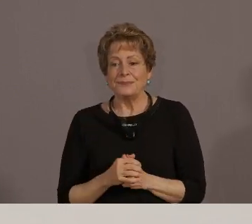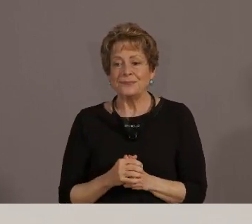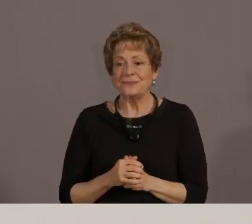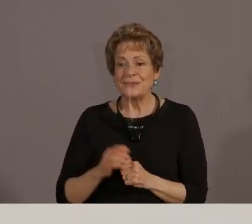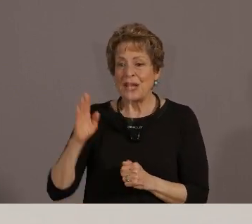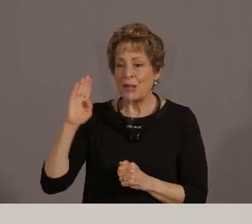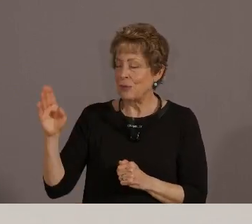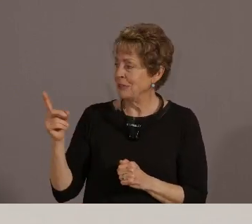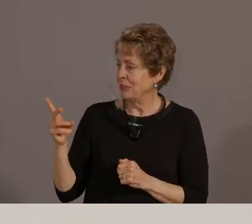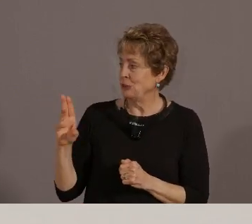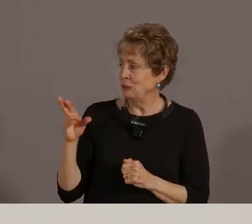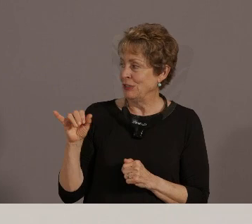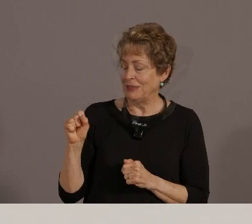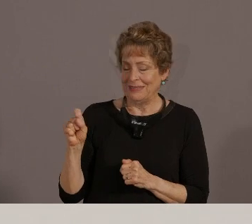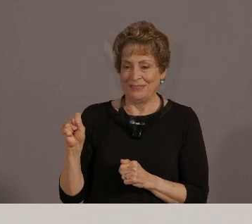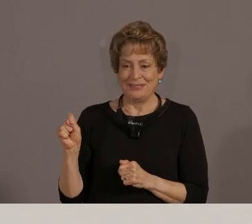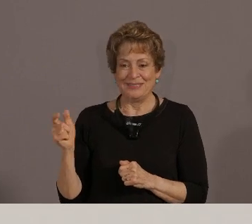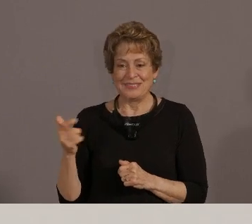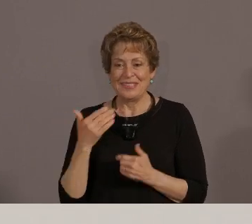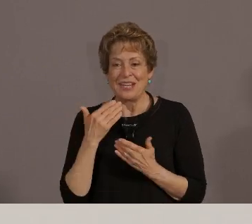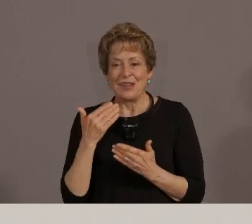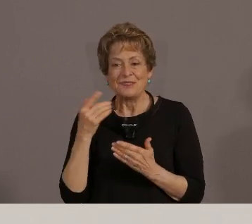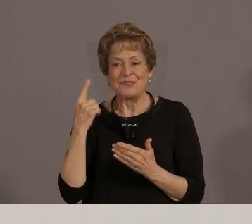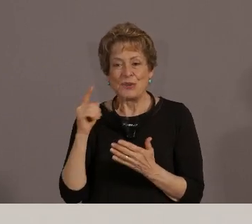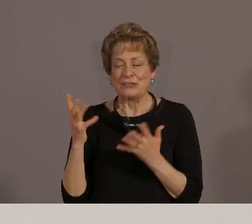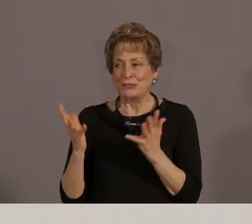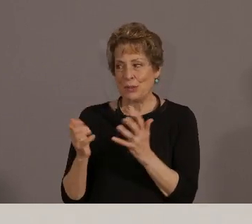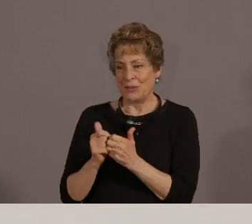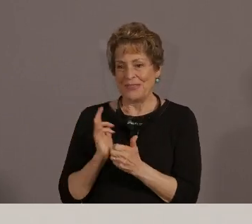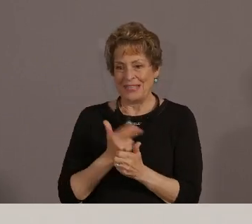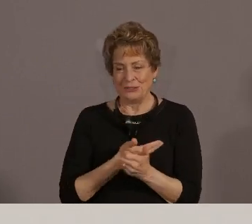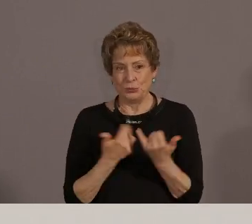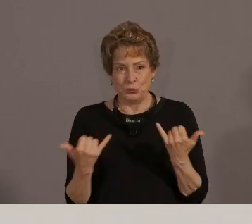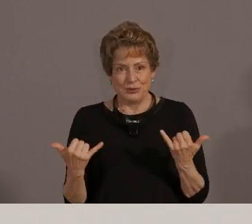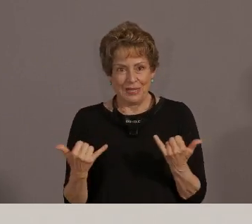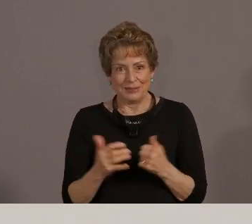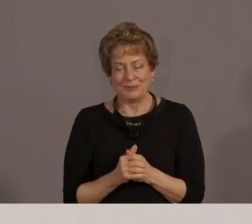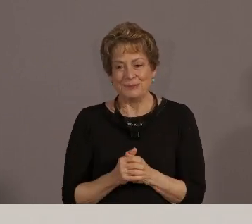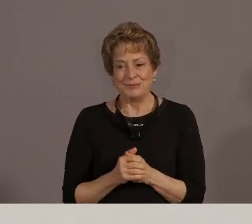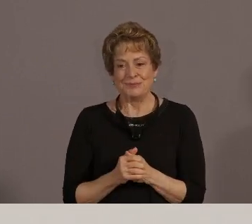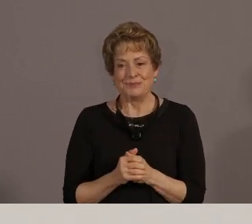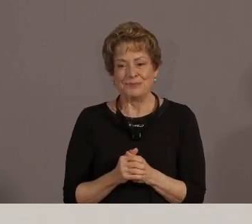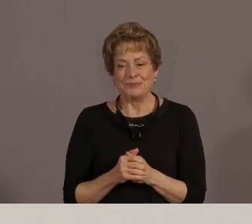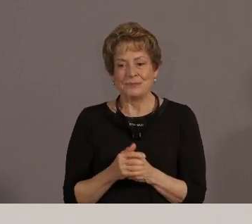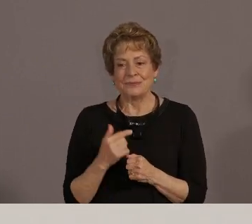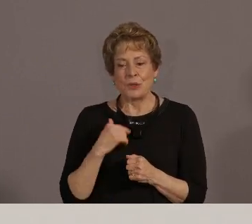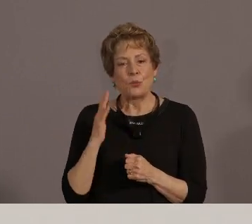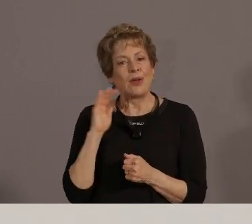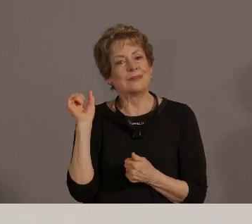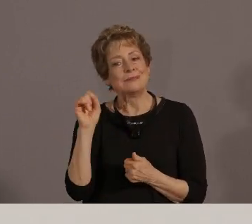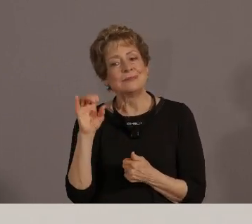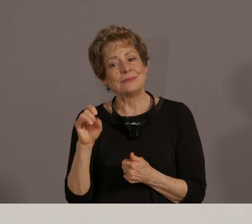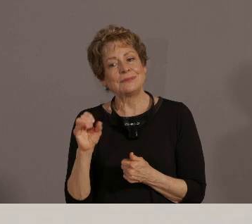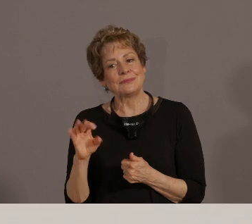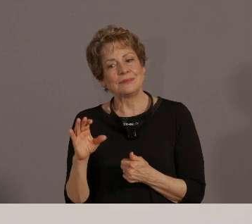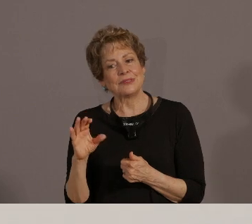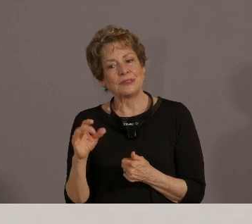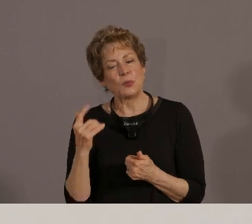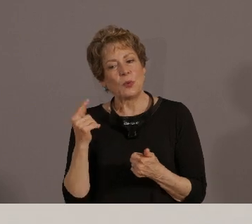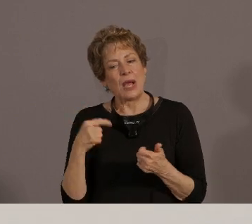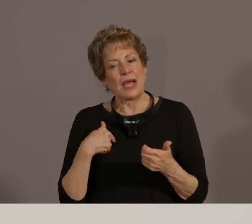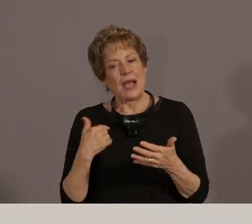for talking with me today. I'm just going to give you some information that we have, and then it ends with a question. So,